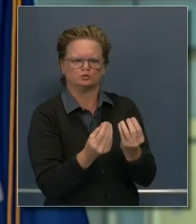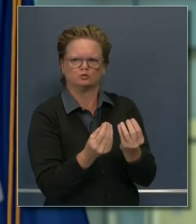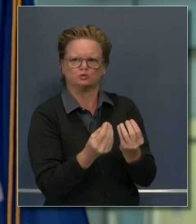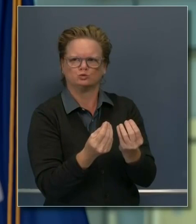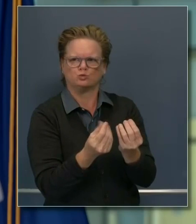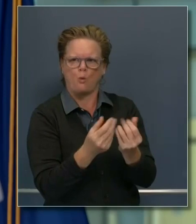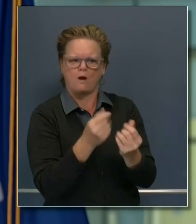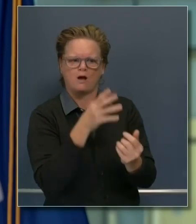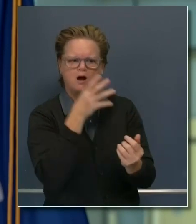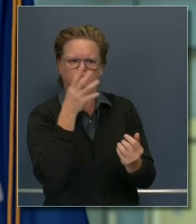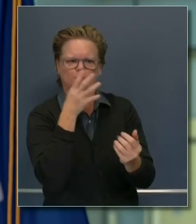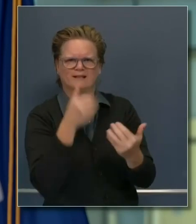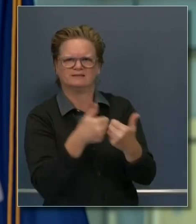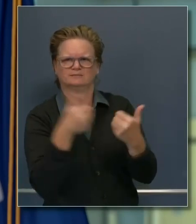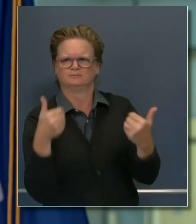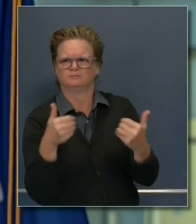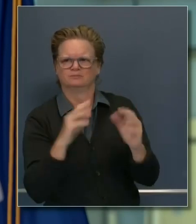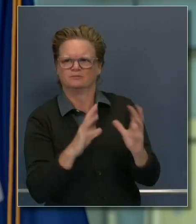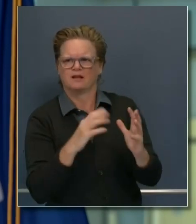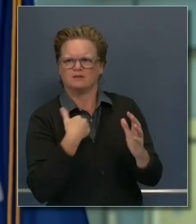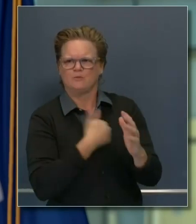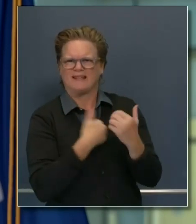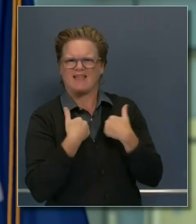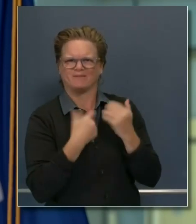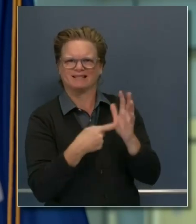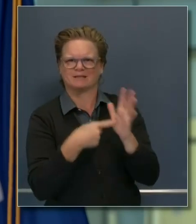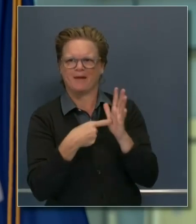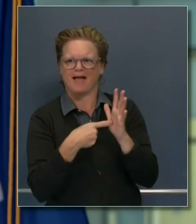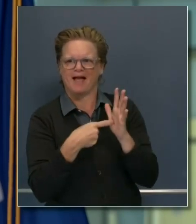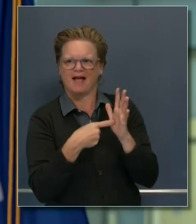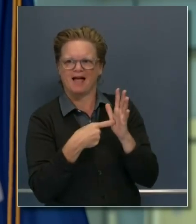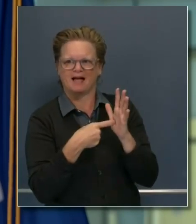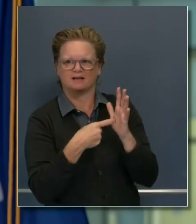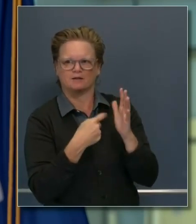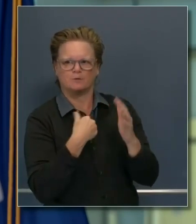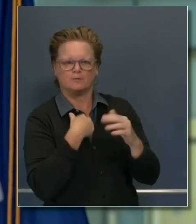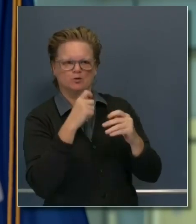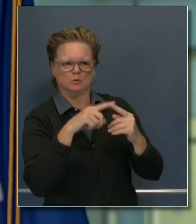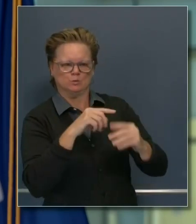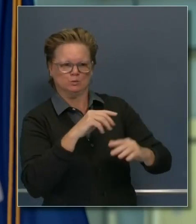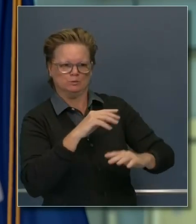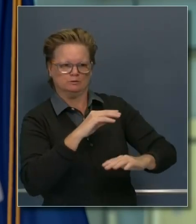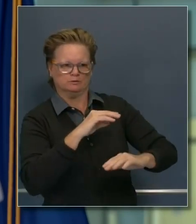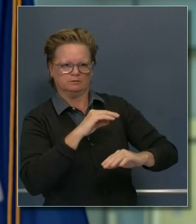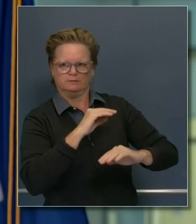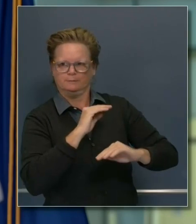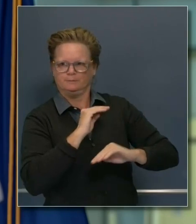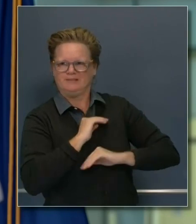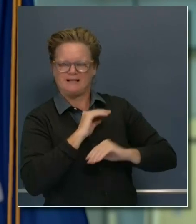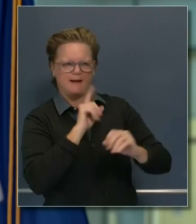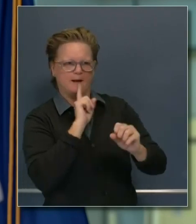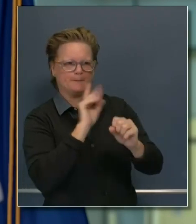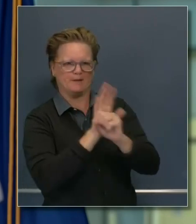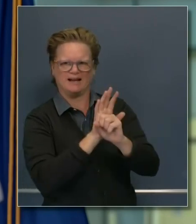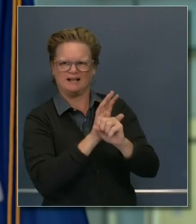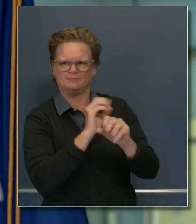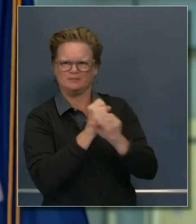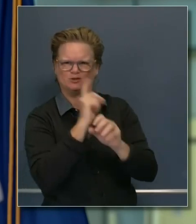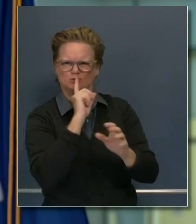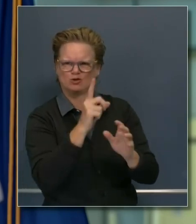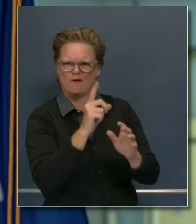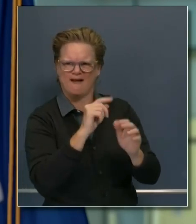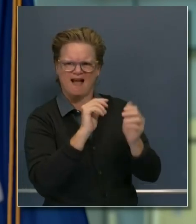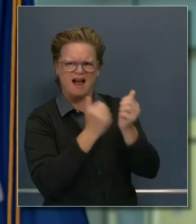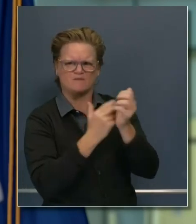on demand, committed to the broader cause of environmental justice, energy efficiency in the state of California, and making sure communities